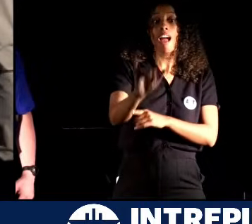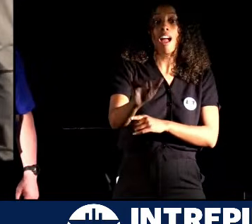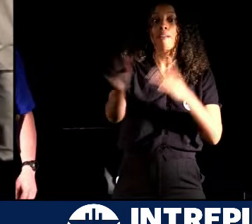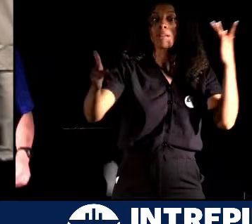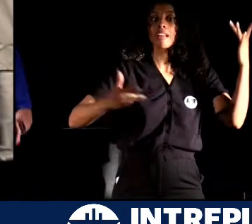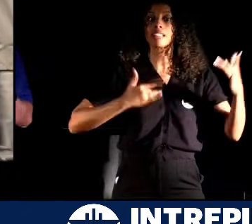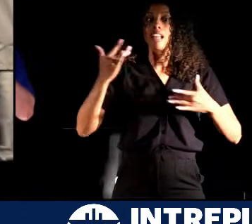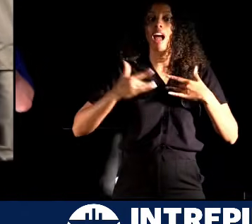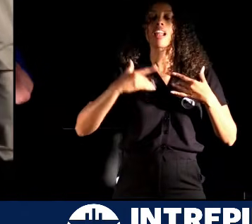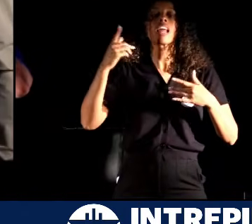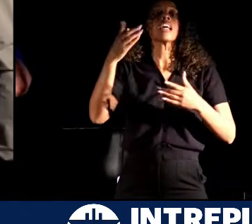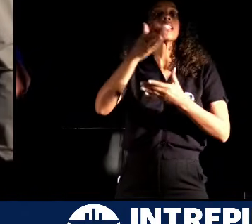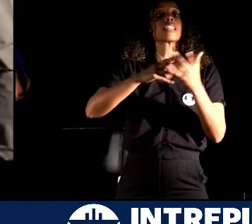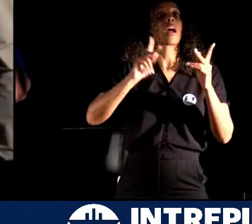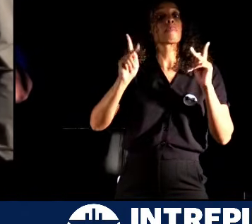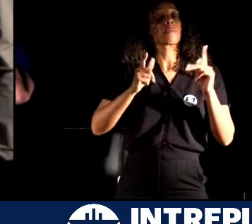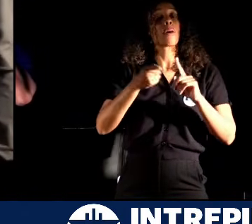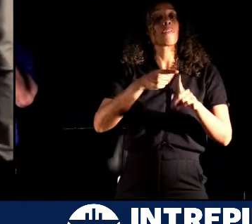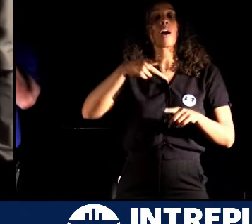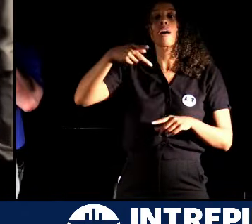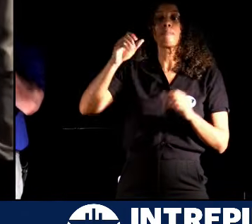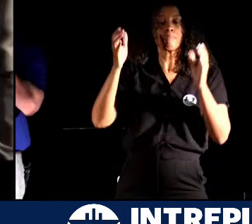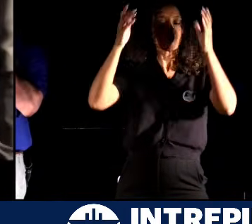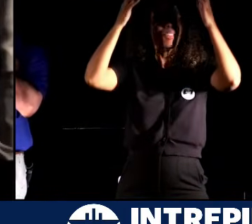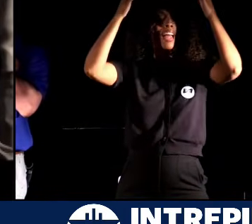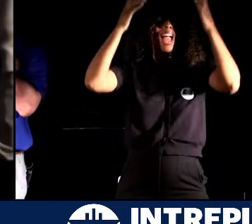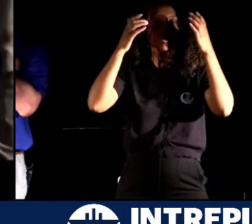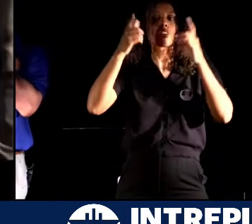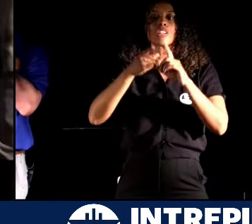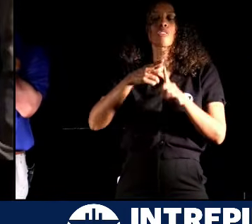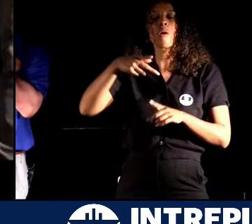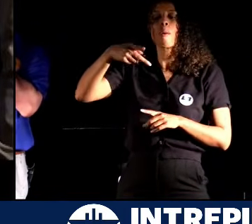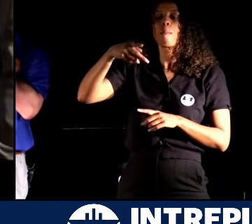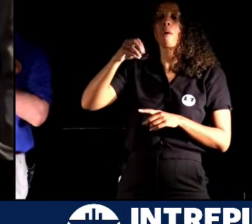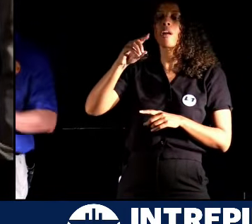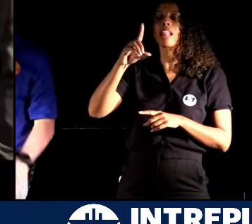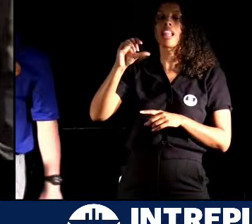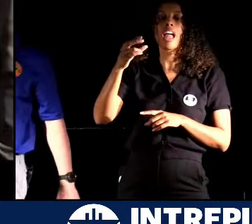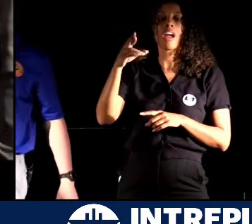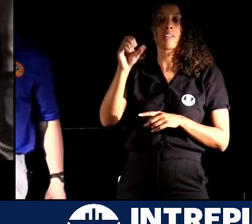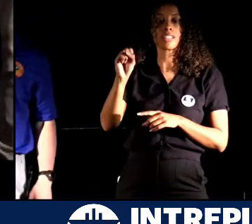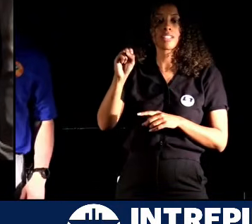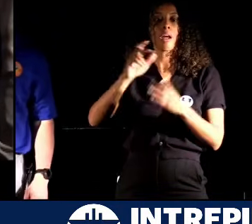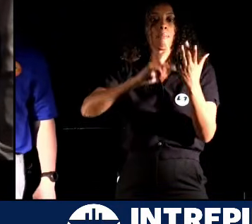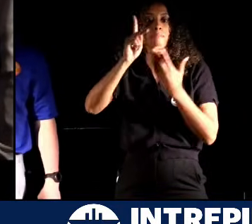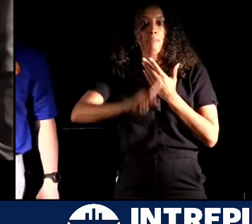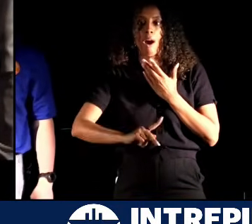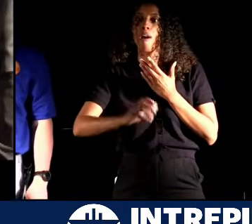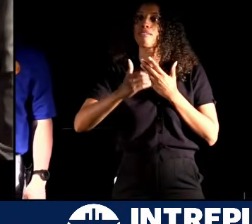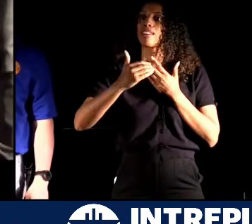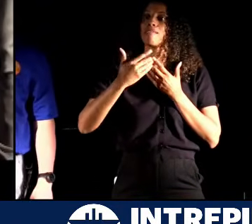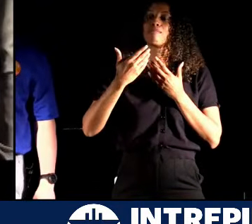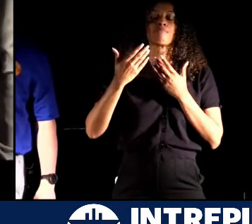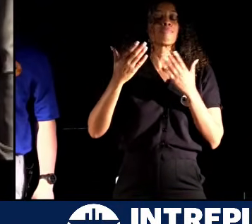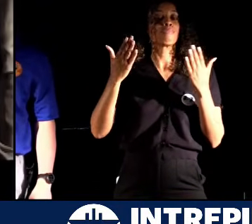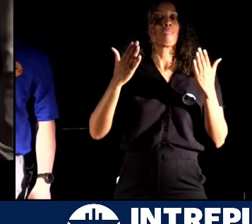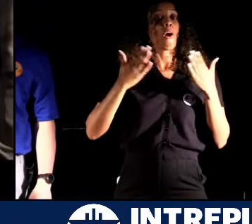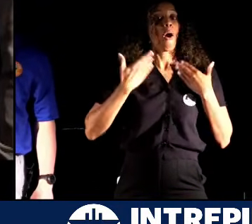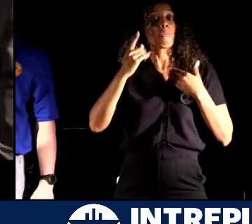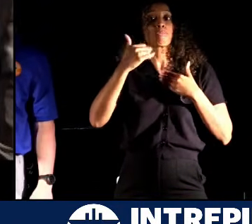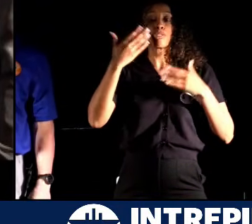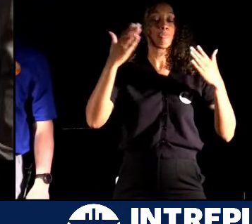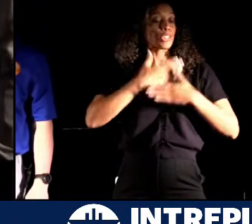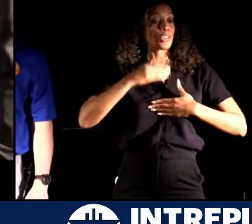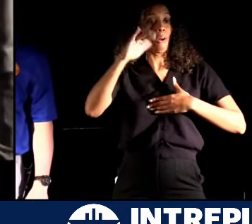the Polaris program, some of the astronauts from that. So be sure to come back and check that out. And otherwise, we hope you have a wonderful rest of your night. Come check out the Intrepid